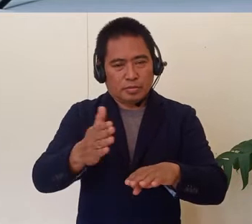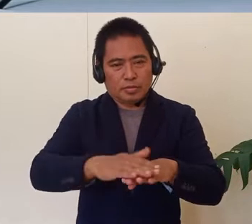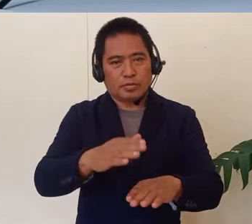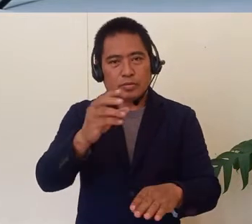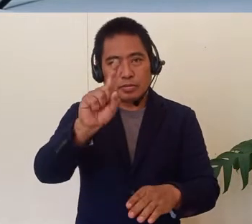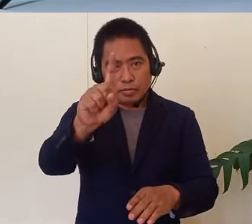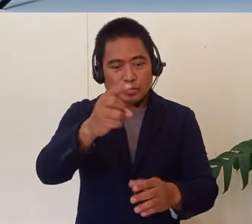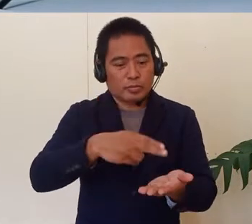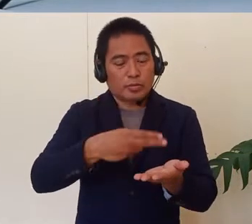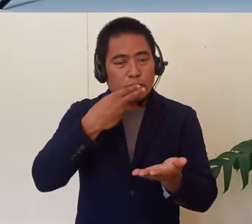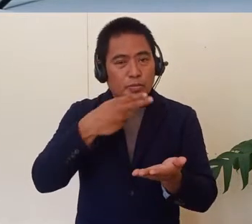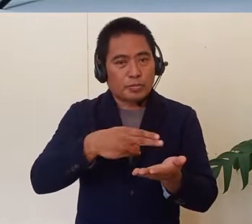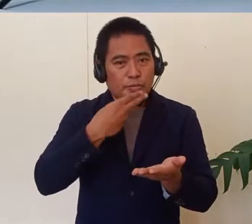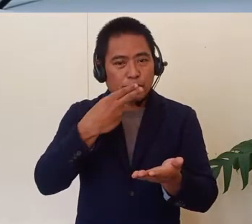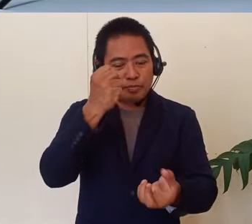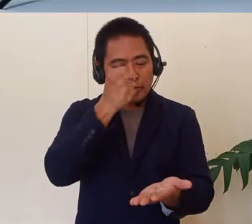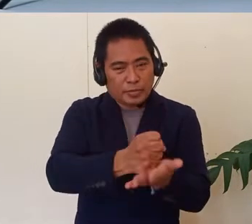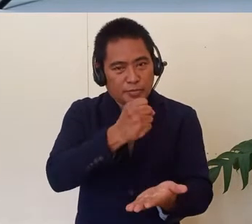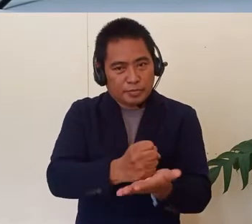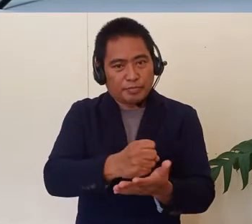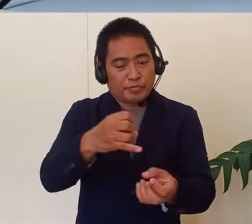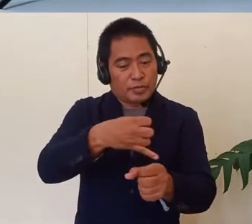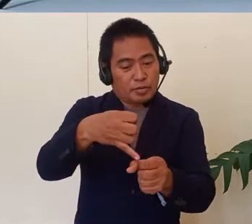is with 5 teaspoons of powdered juice.